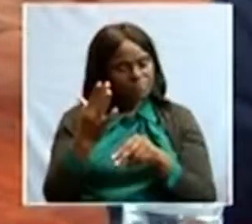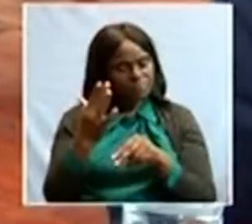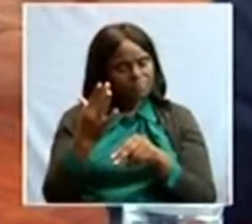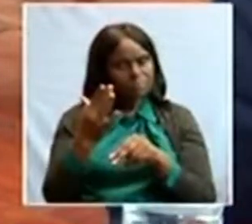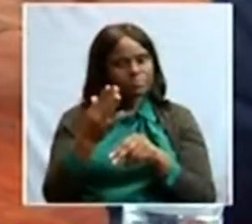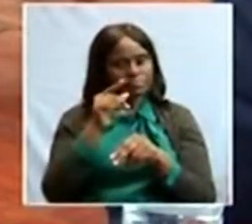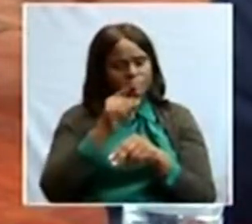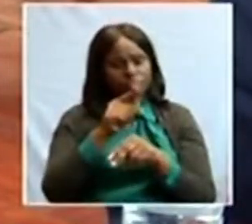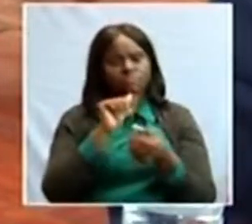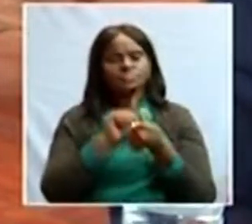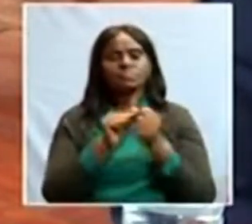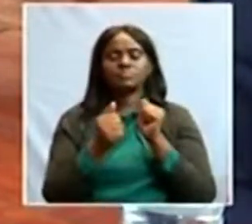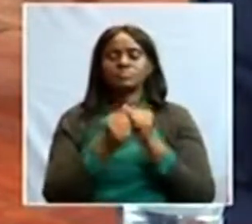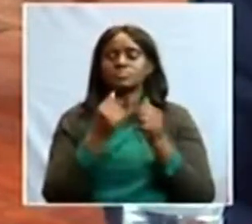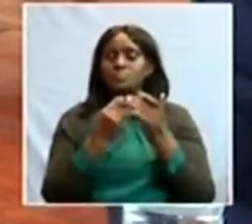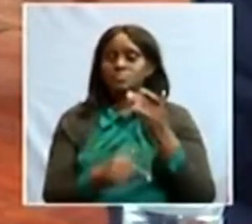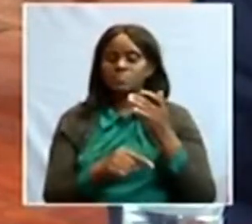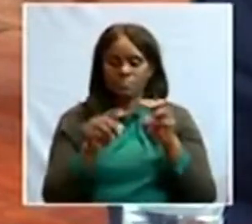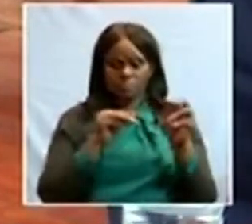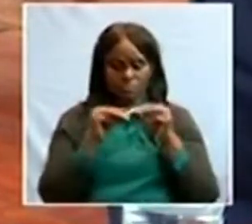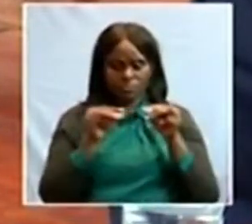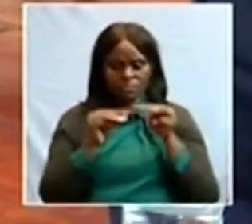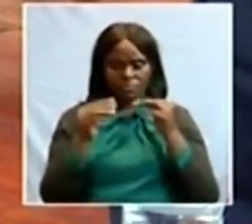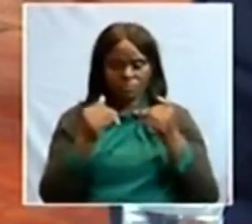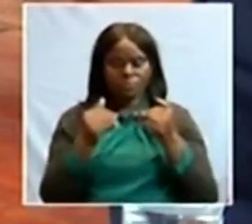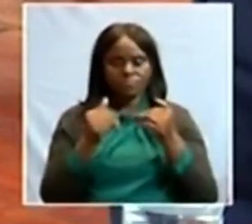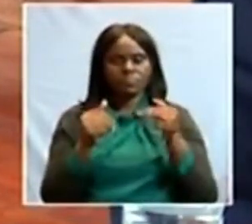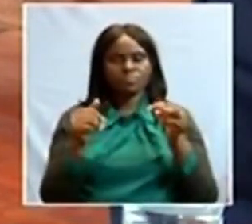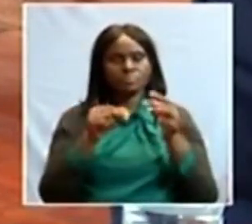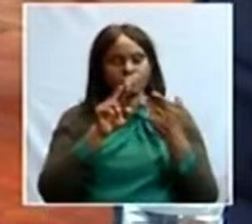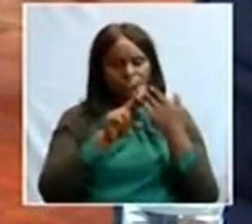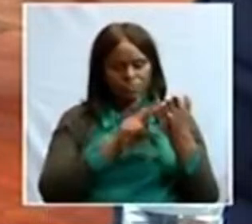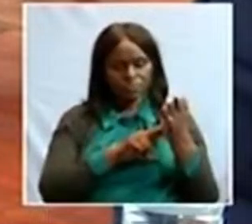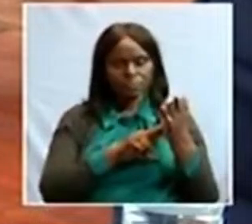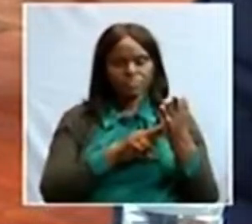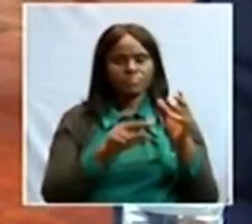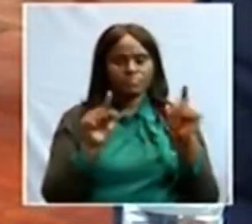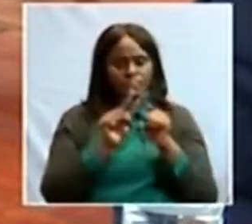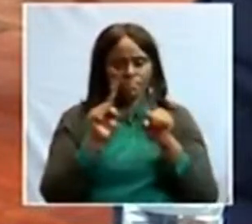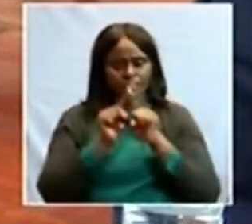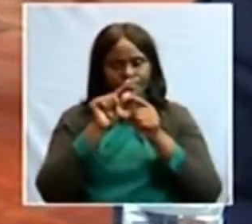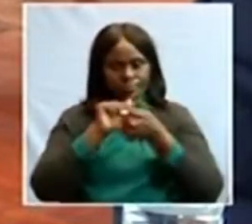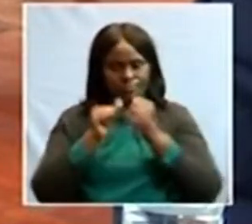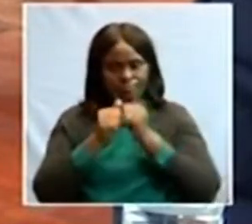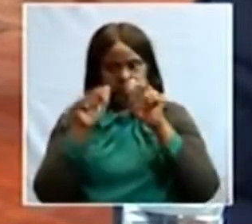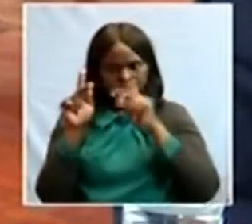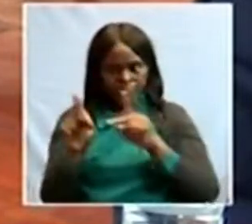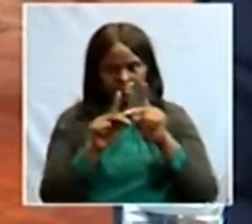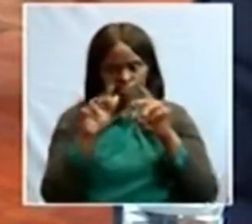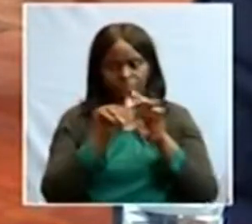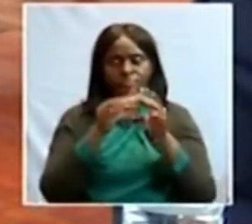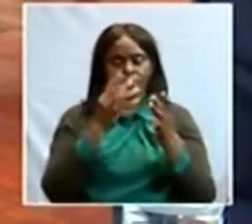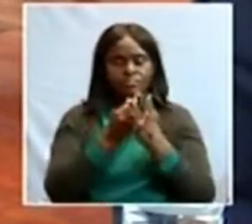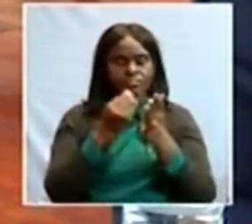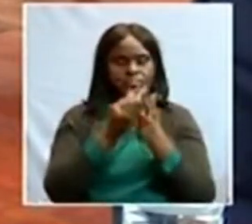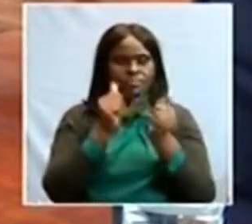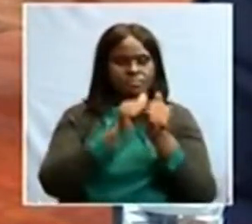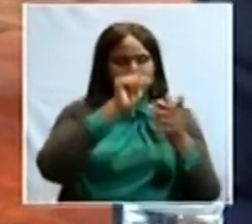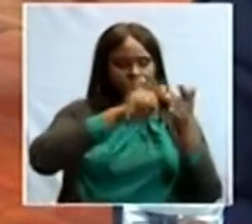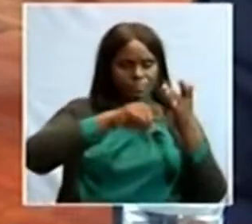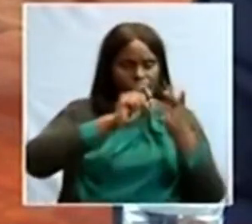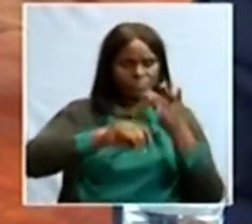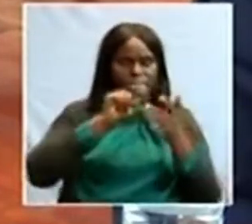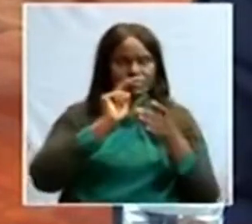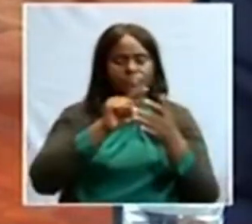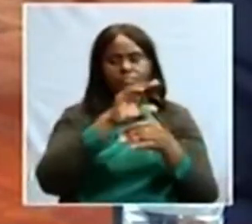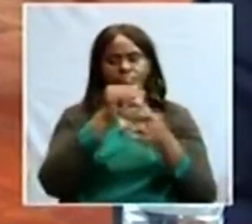Cause of the query. Management wishes to report that the adverse performance on fees and charges was